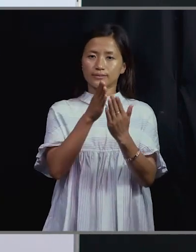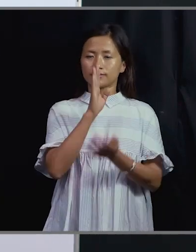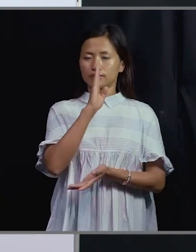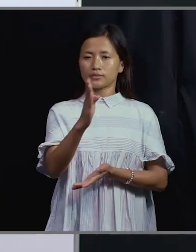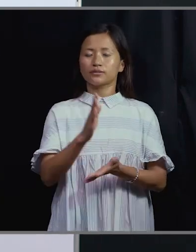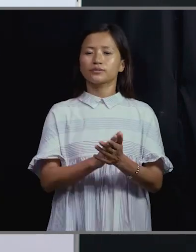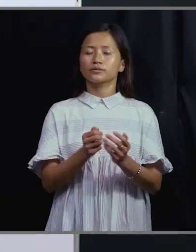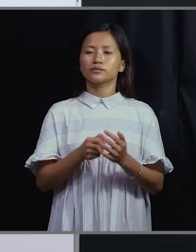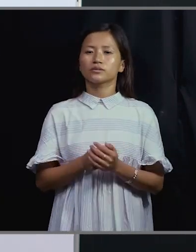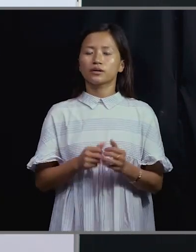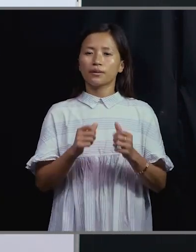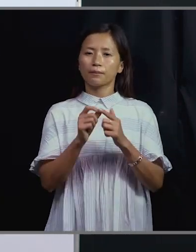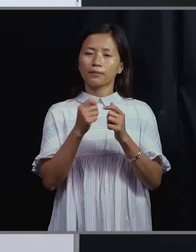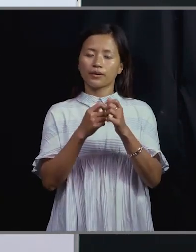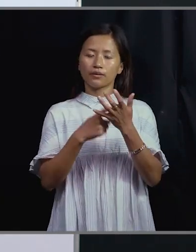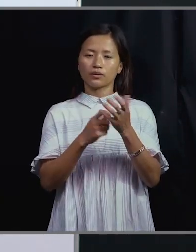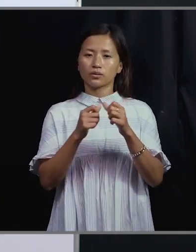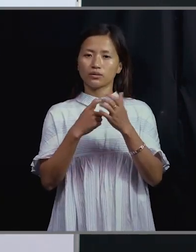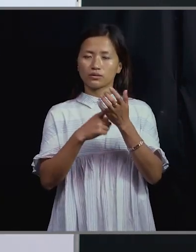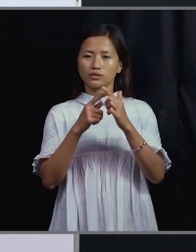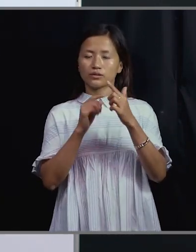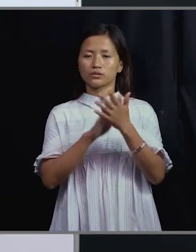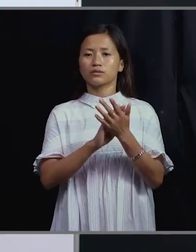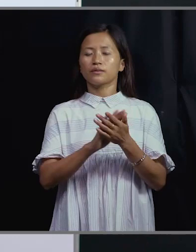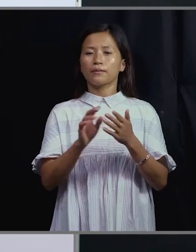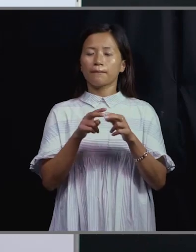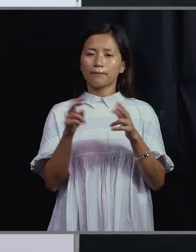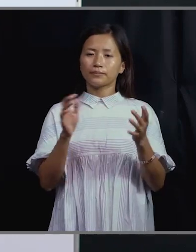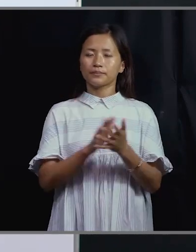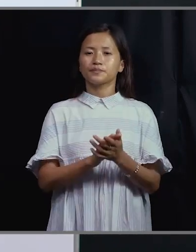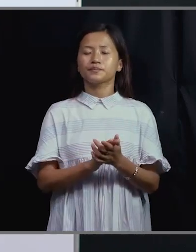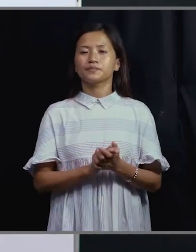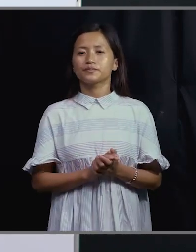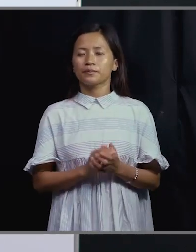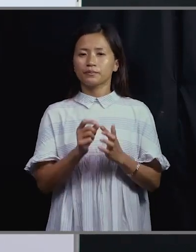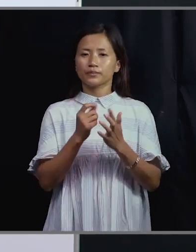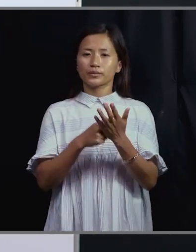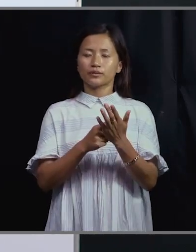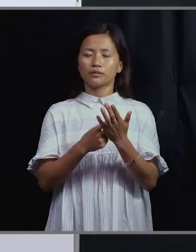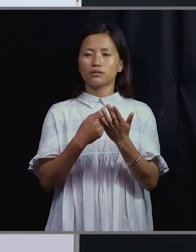to ortho and para positions. Therefore, we get two different types of products.